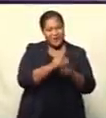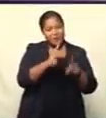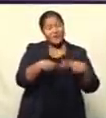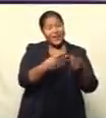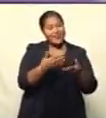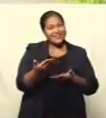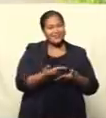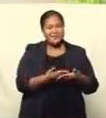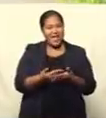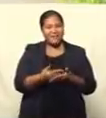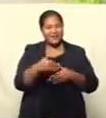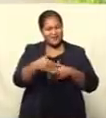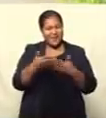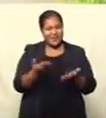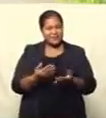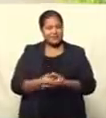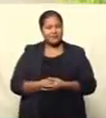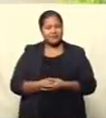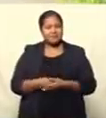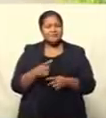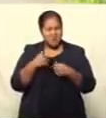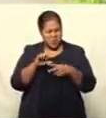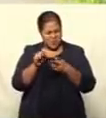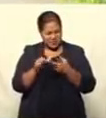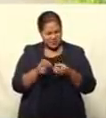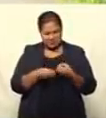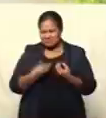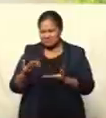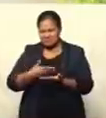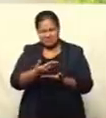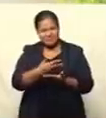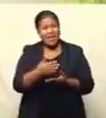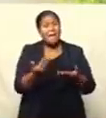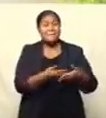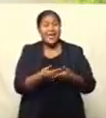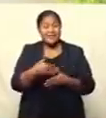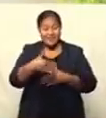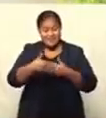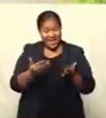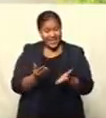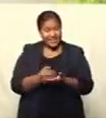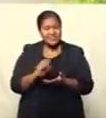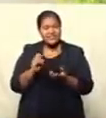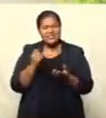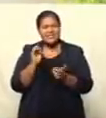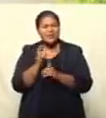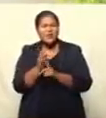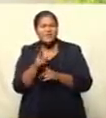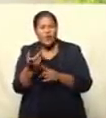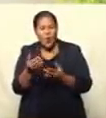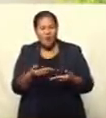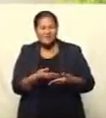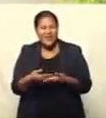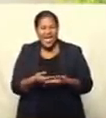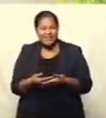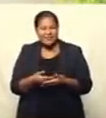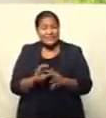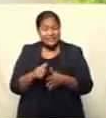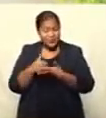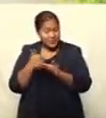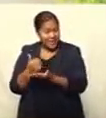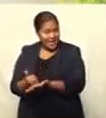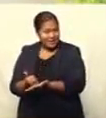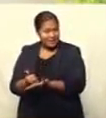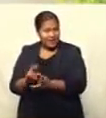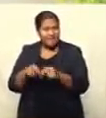stuff. We also distribute baby packages, which has essentials for babies, to help